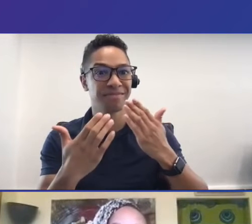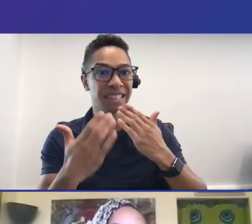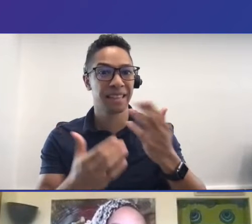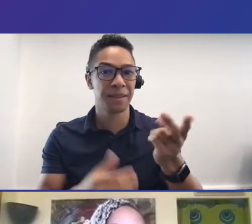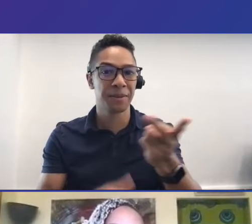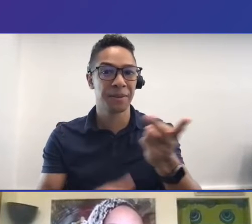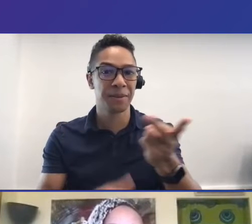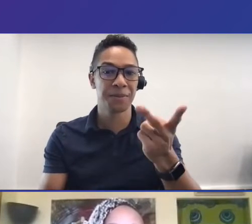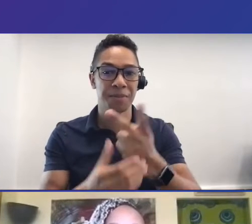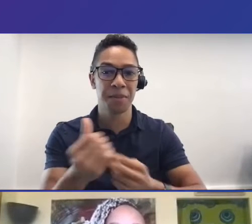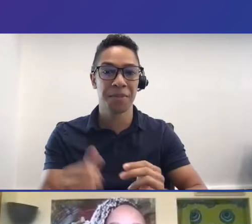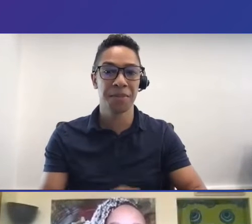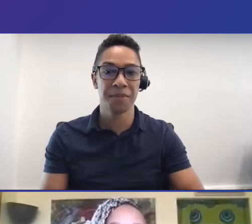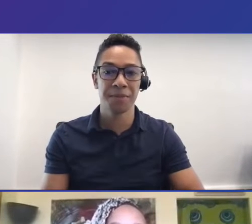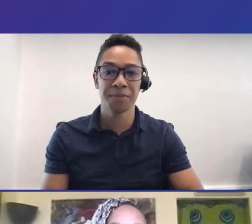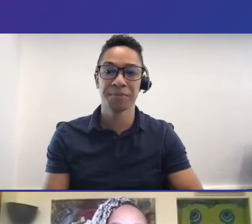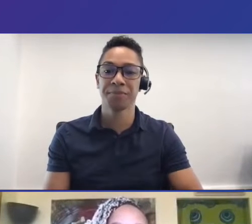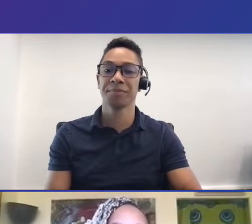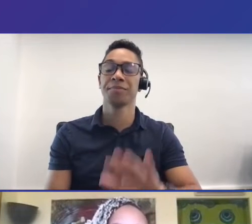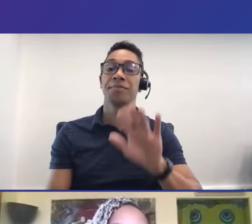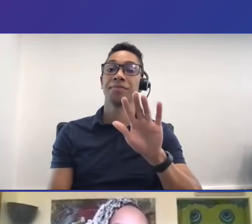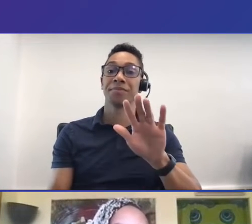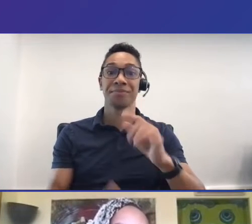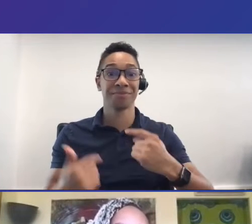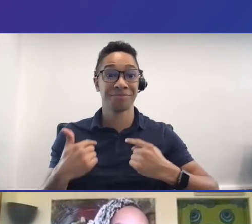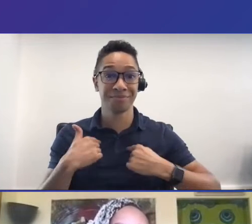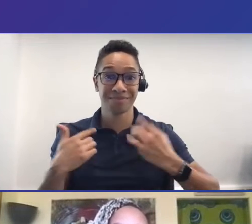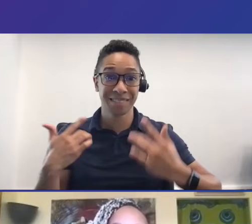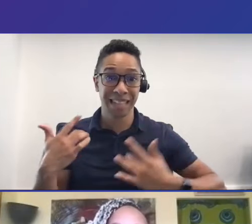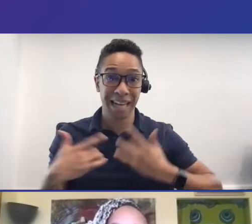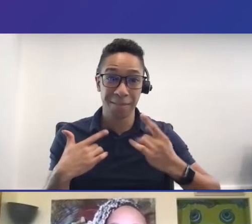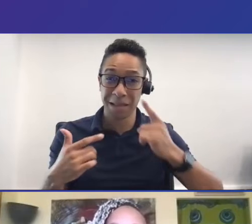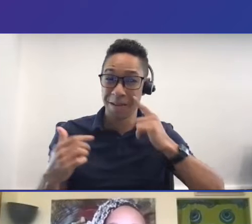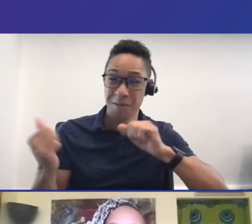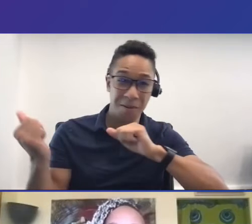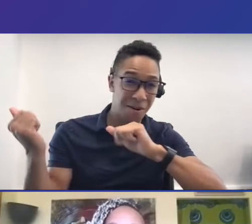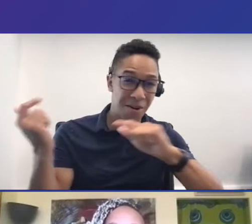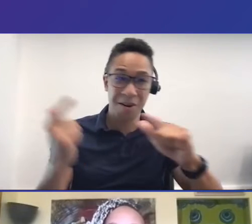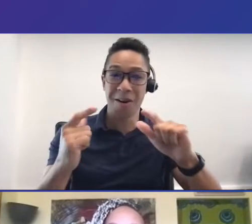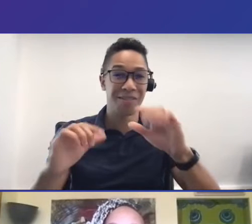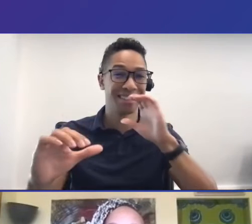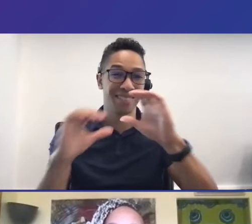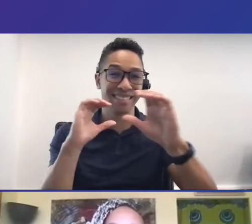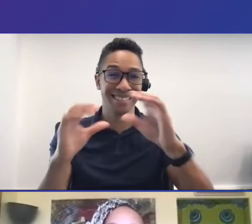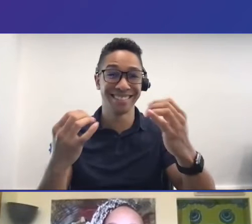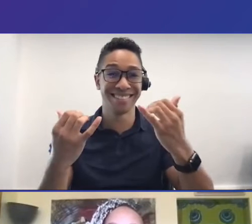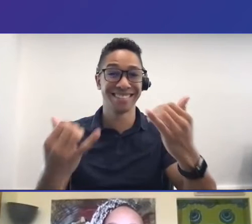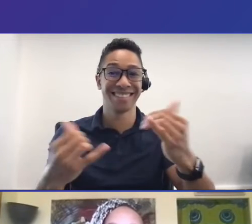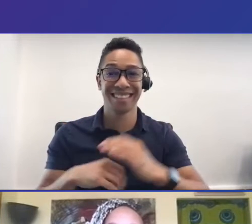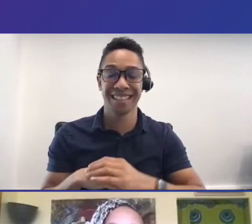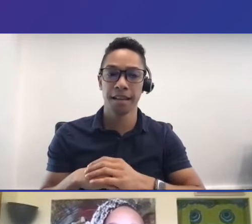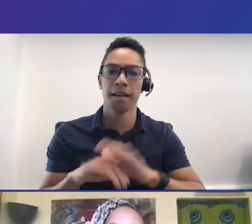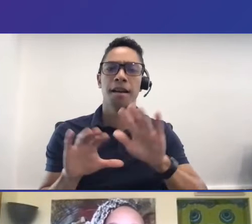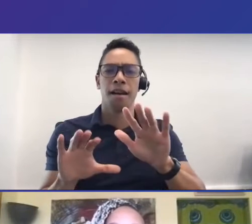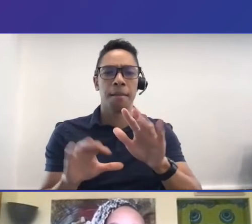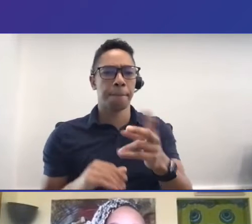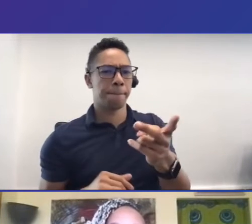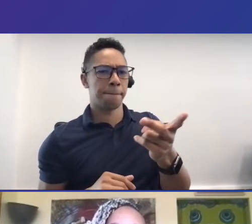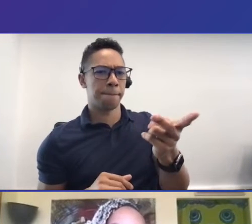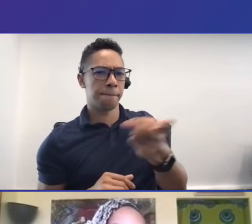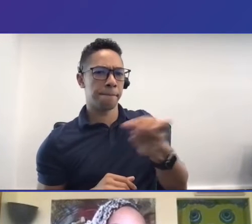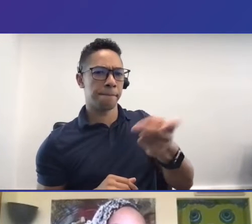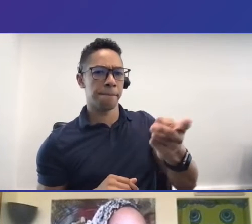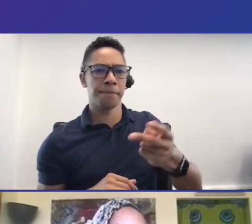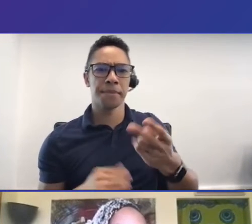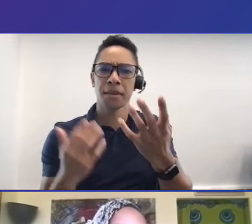Okay, so I am excited for all of our conversations today. The both of you, I